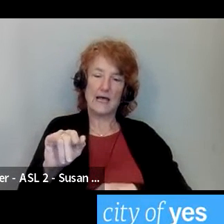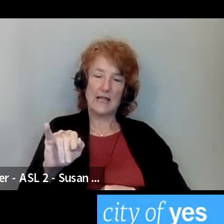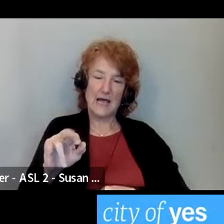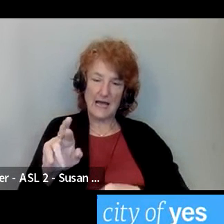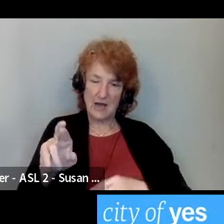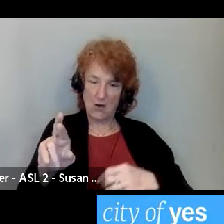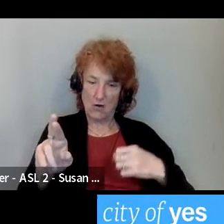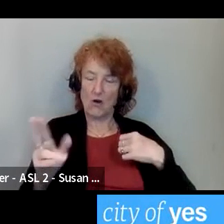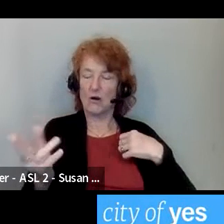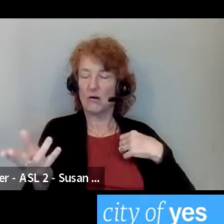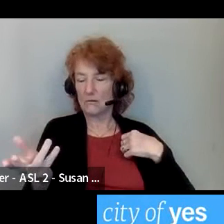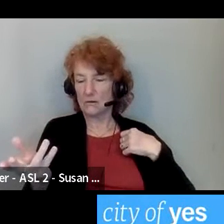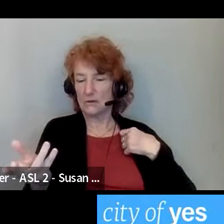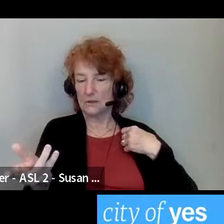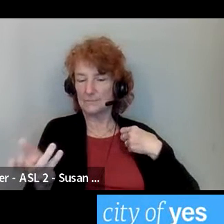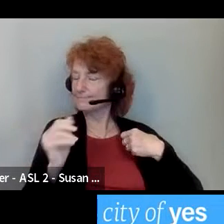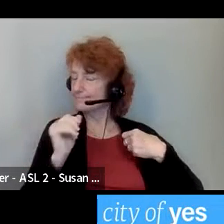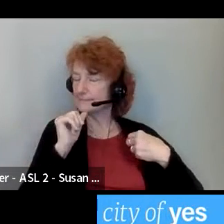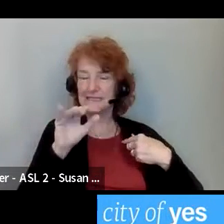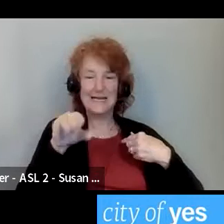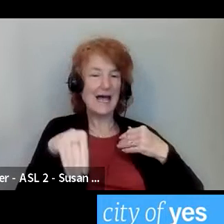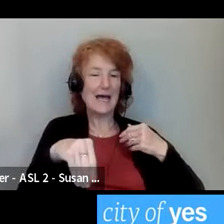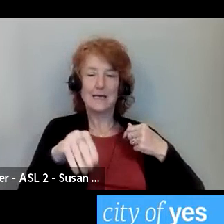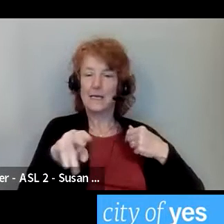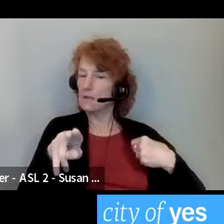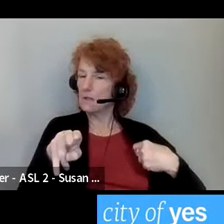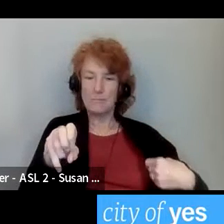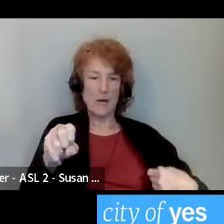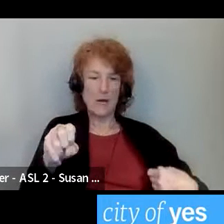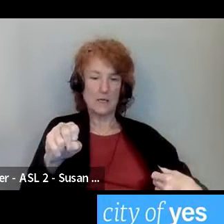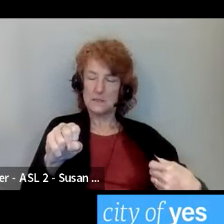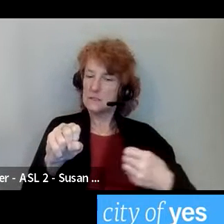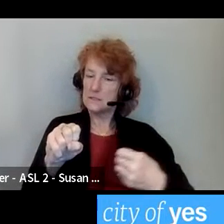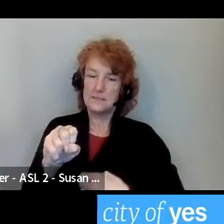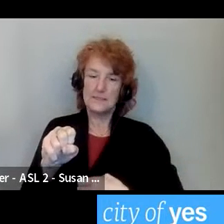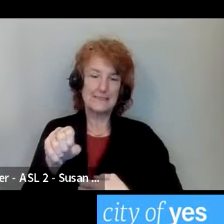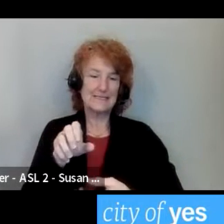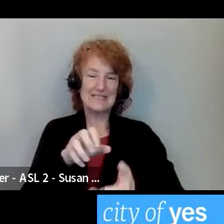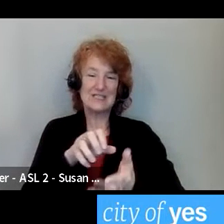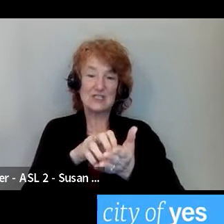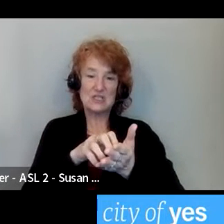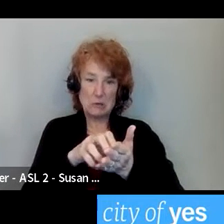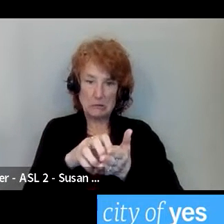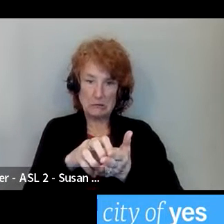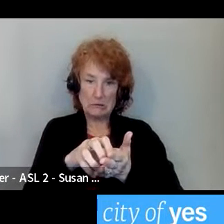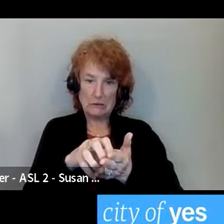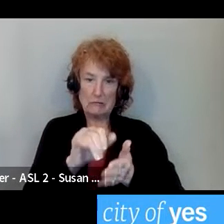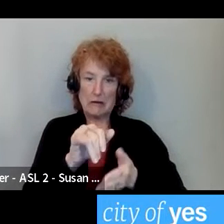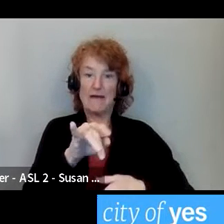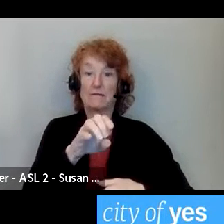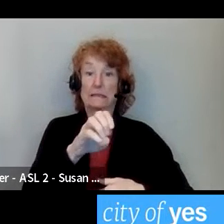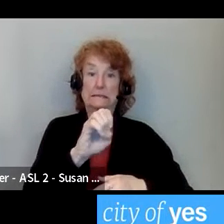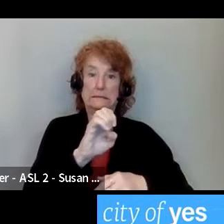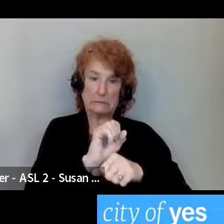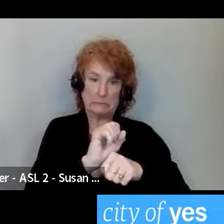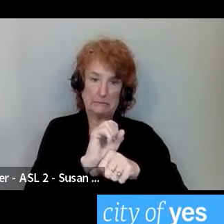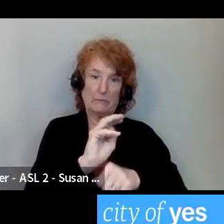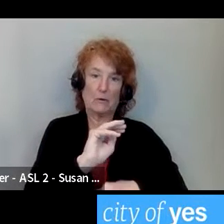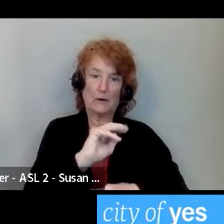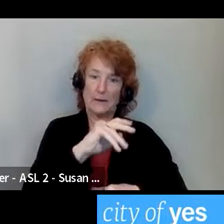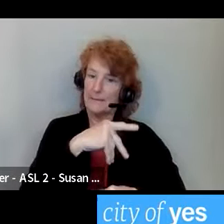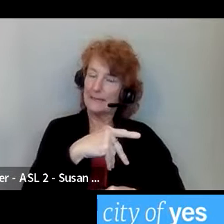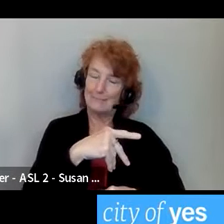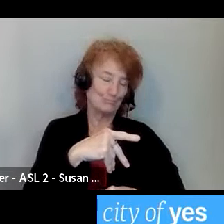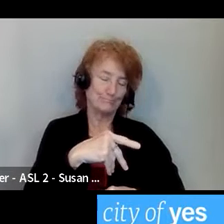cetera. It no longer includes the bus station. So the draft scope of work map is no longer up to date. The map in these slides is what